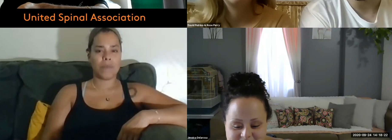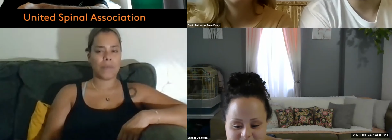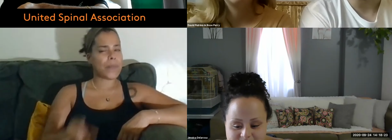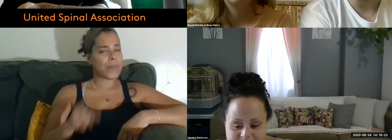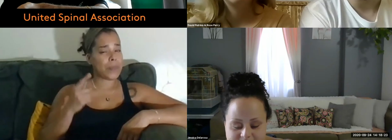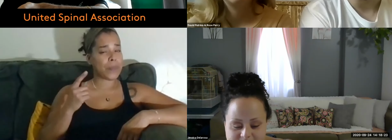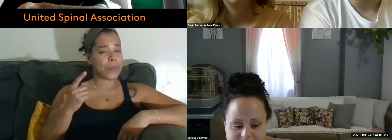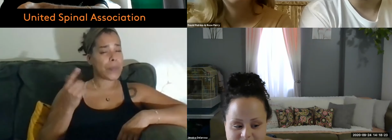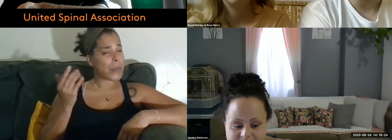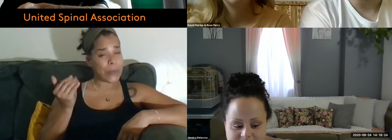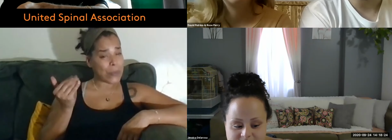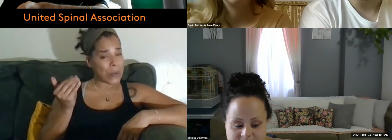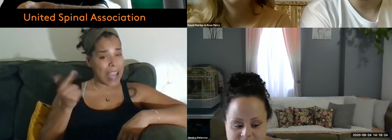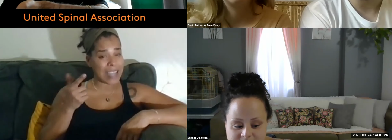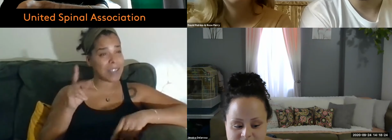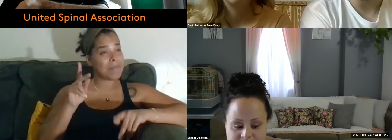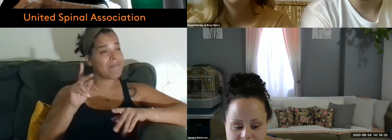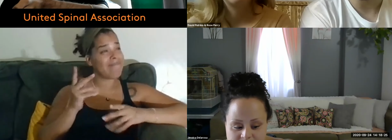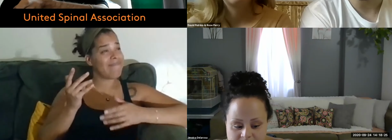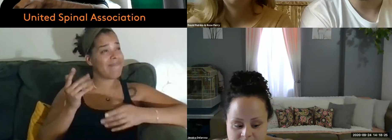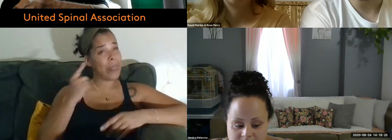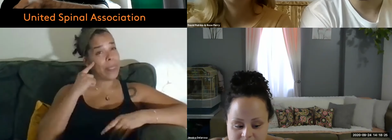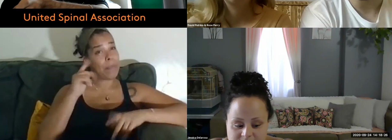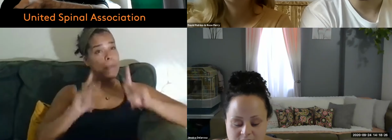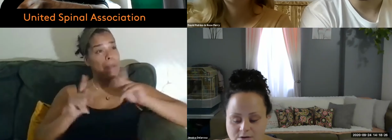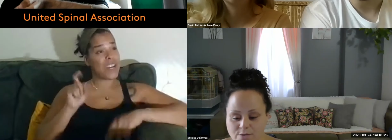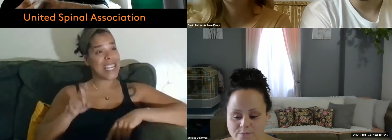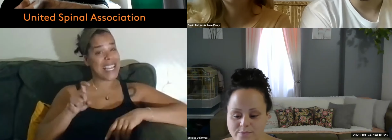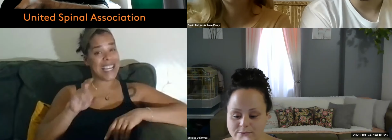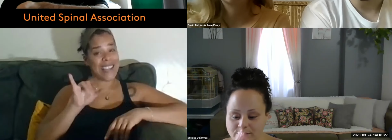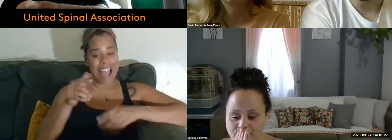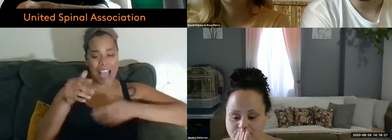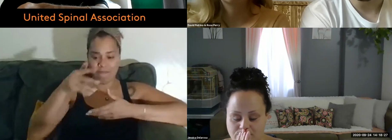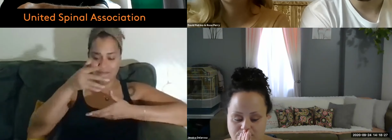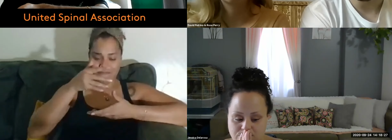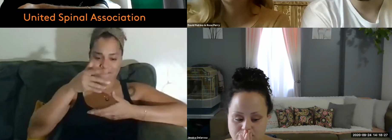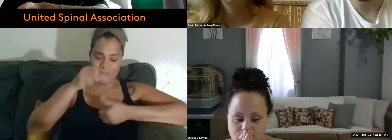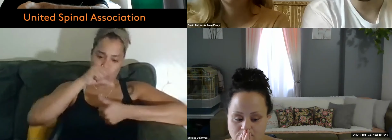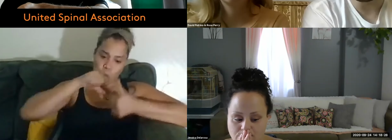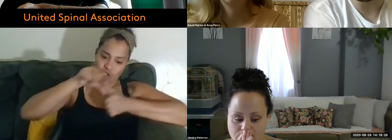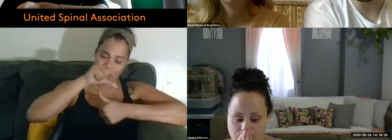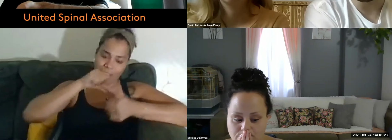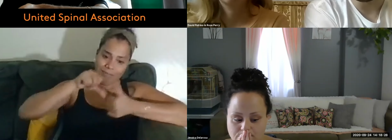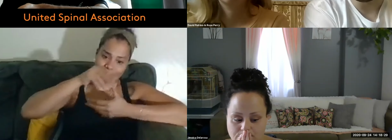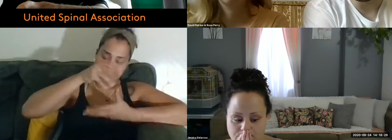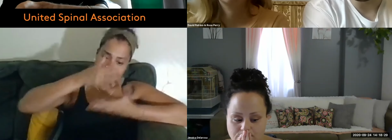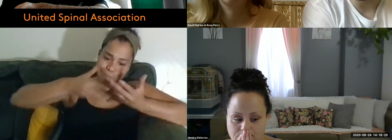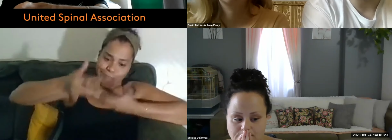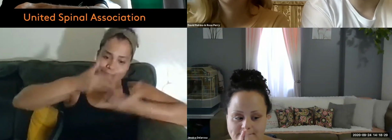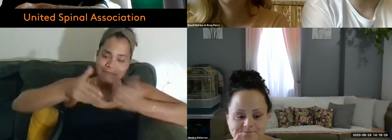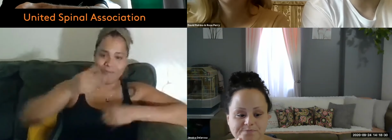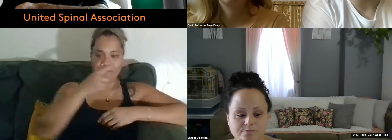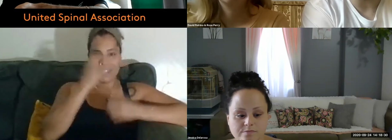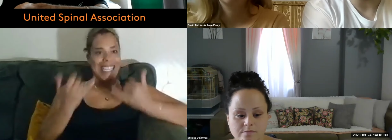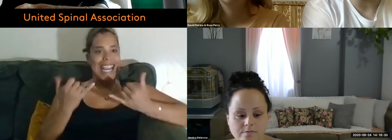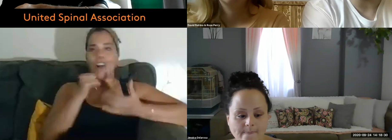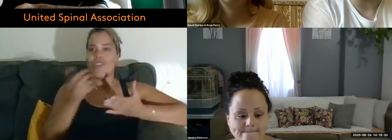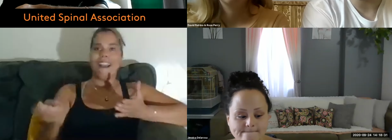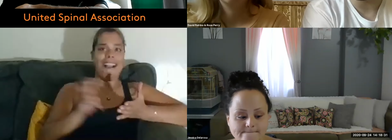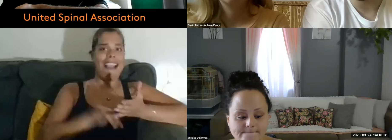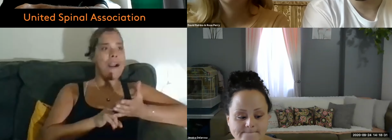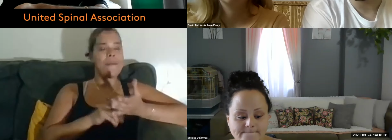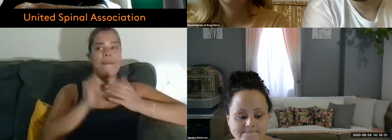because people needed that social interaction? Because now your day-to-day changed. You're not no longer getting up, going to work, and seeing your coworkers. You're